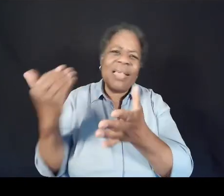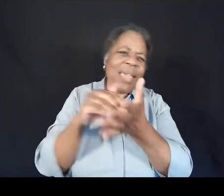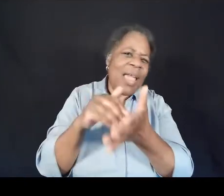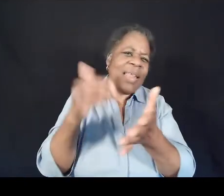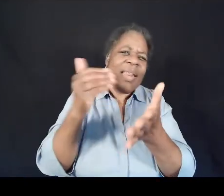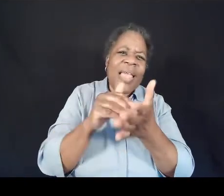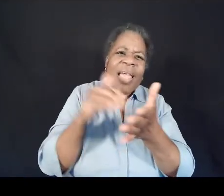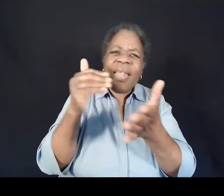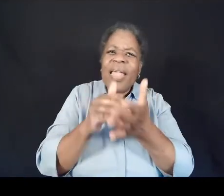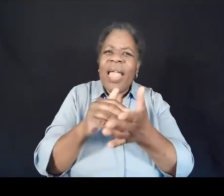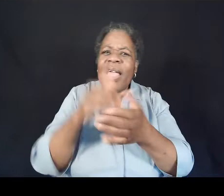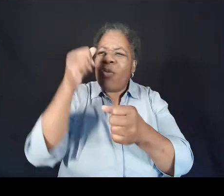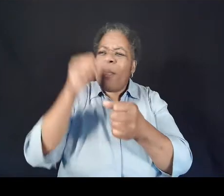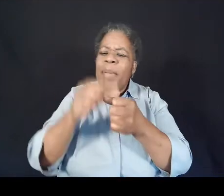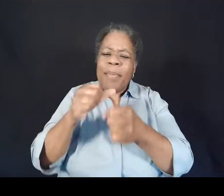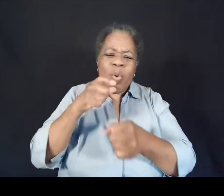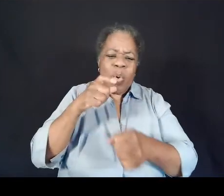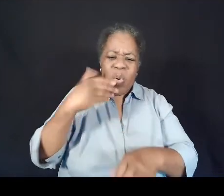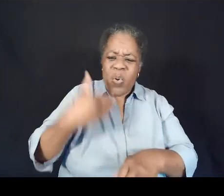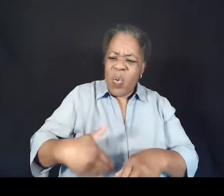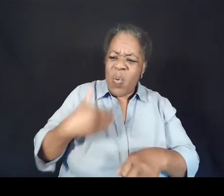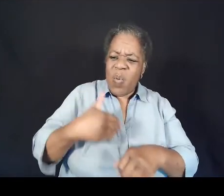to commune with their Heavenly Father.